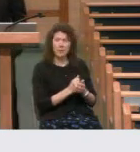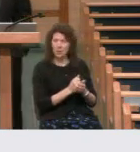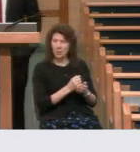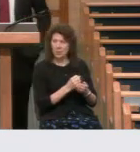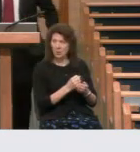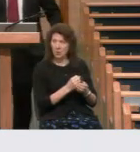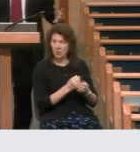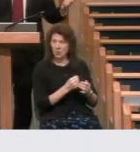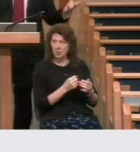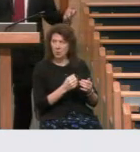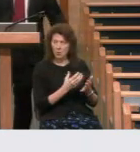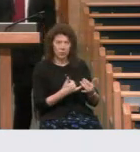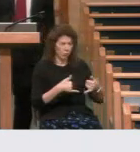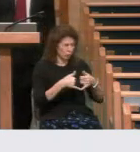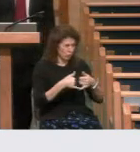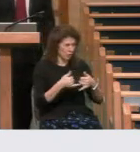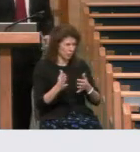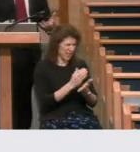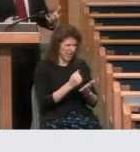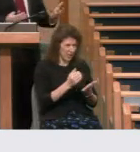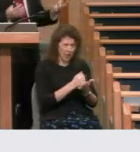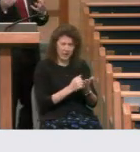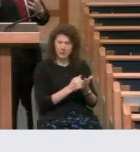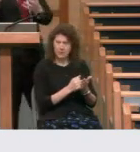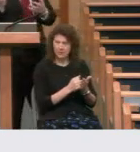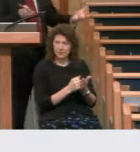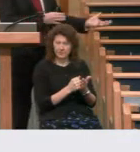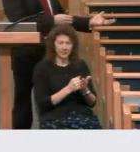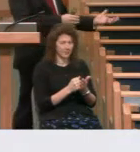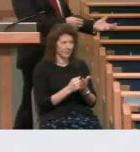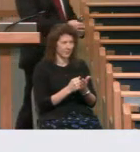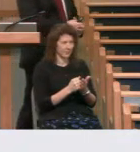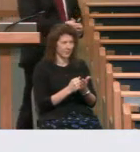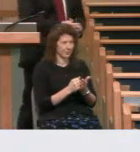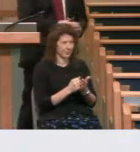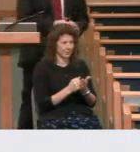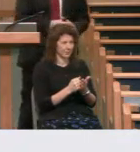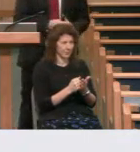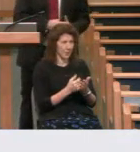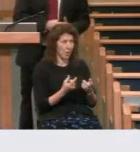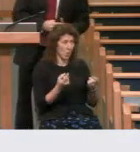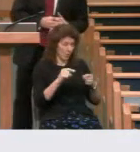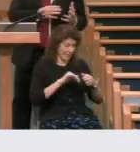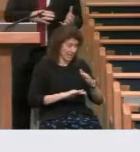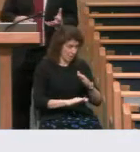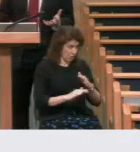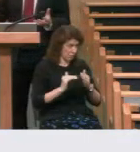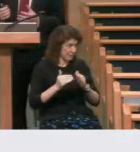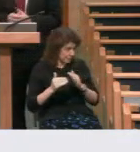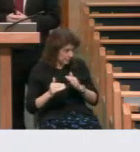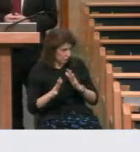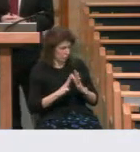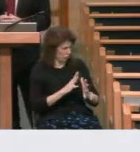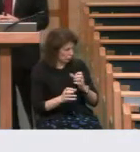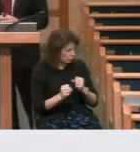yes, sir. So he thought he was going to, they were supposed to kill everything, right, when they went into the city and just utterly destroyed